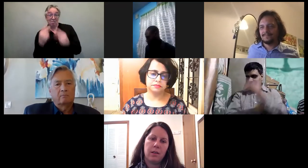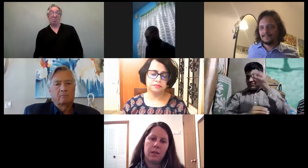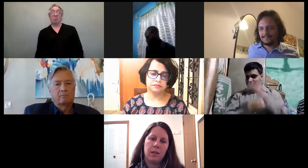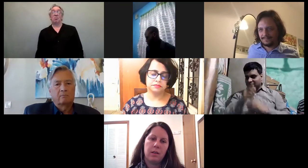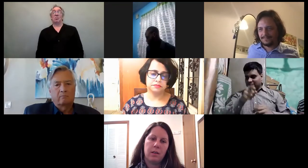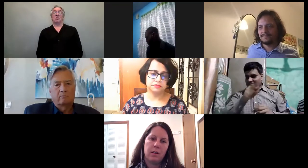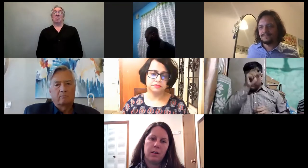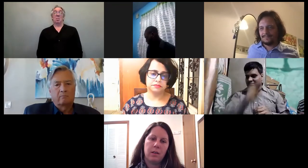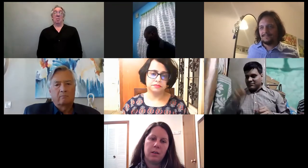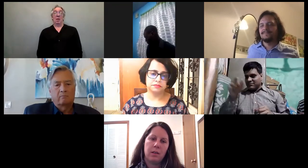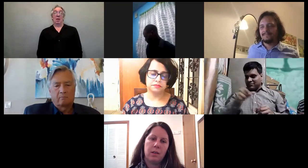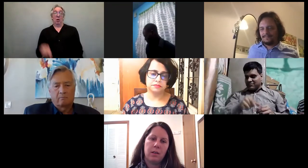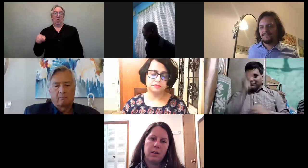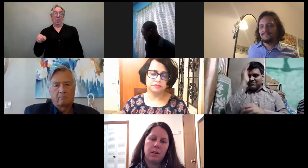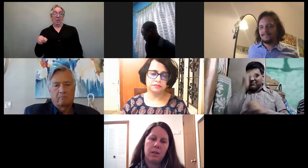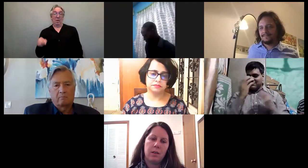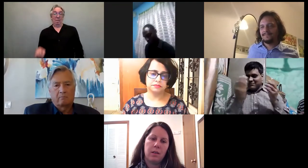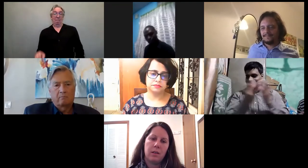the UNCRPD.